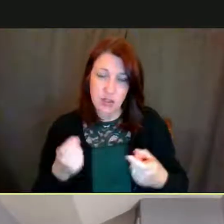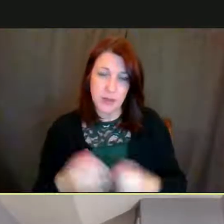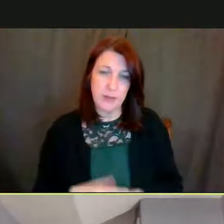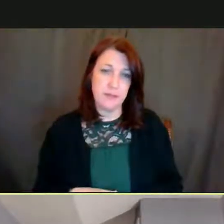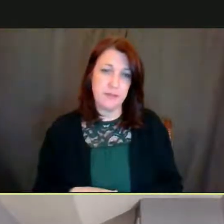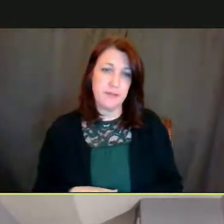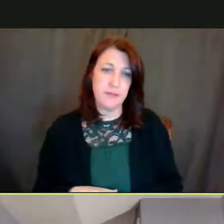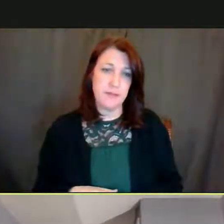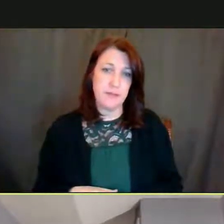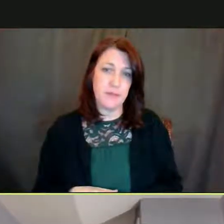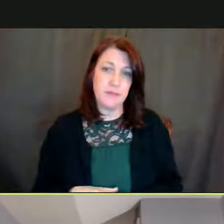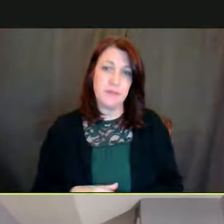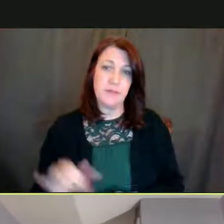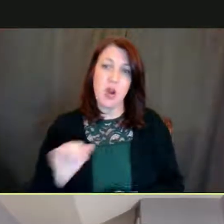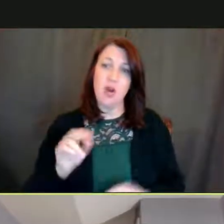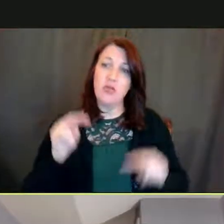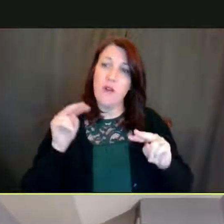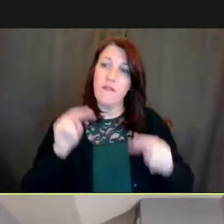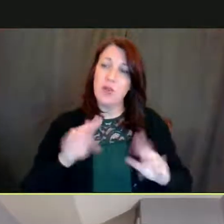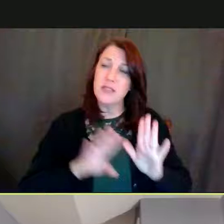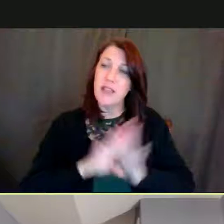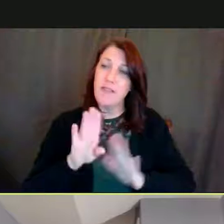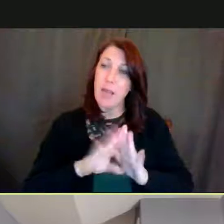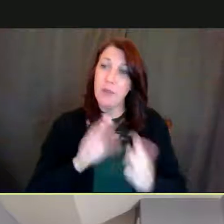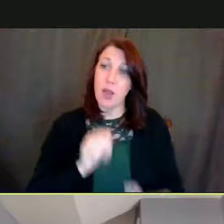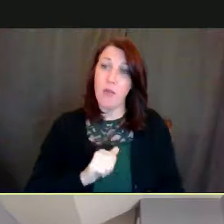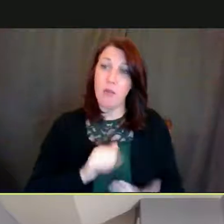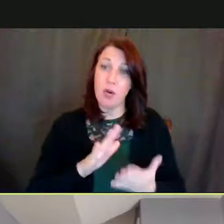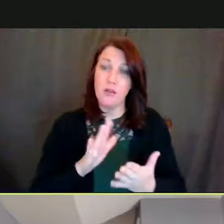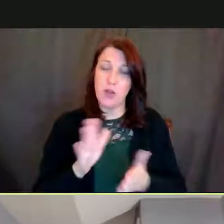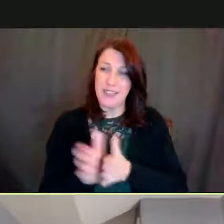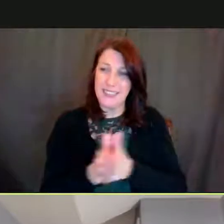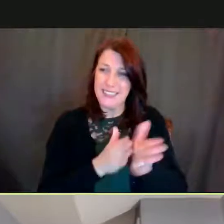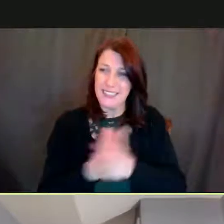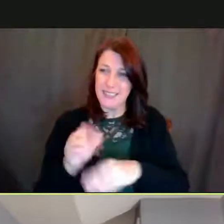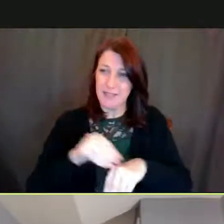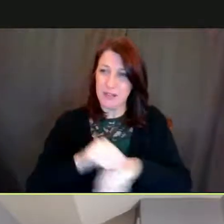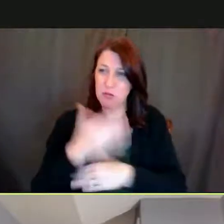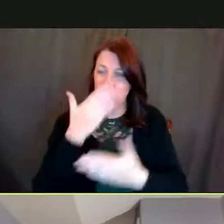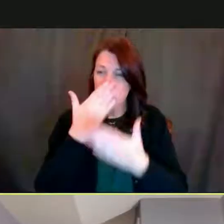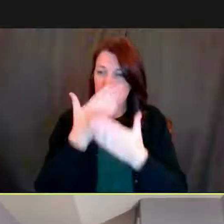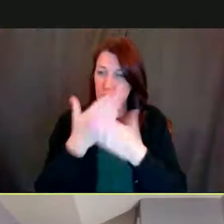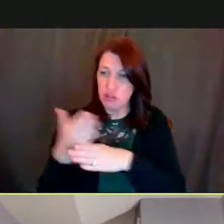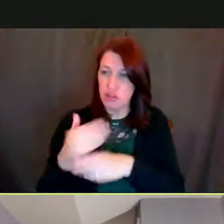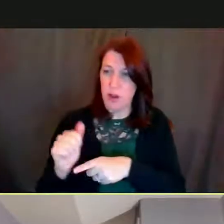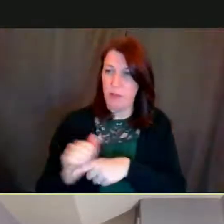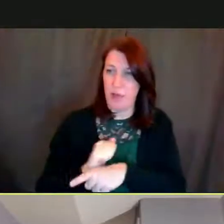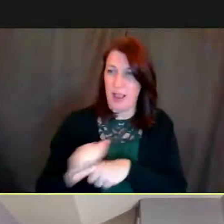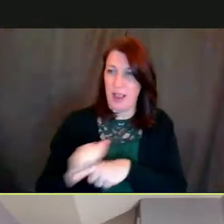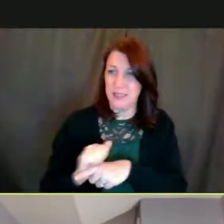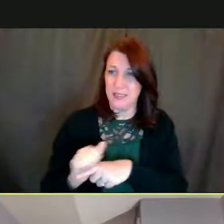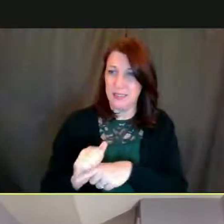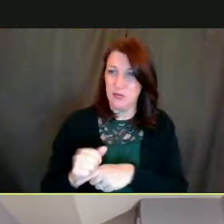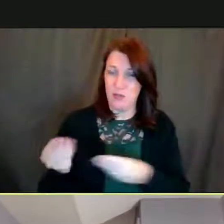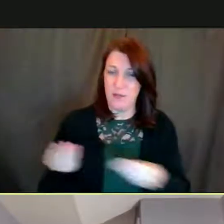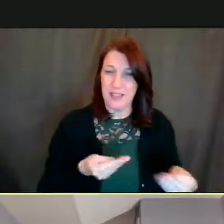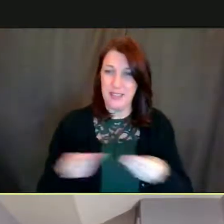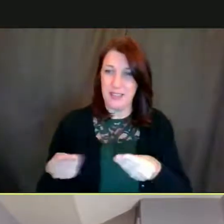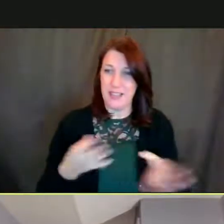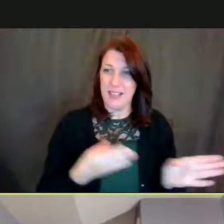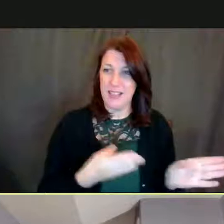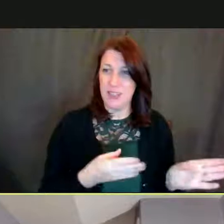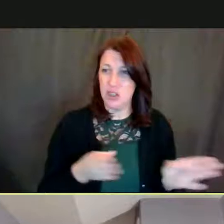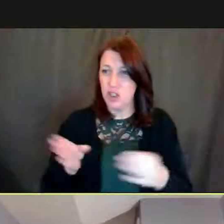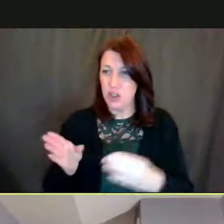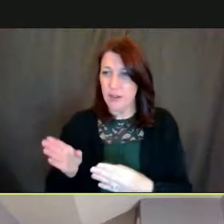And we are also focusing on sort of developing approaches for incentivizing good data sharing practices to help facilitate this cultural shift